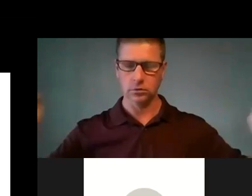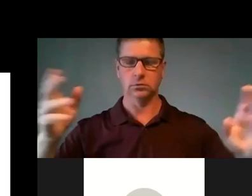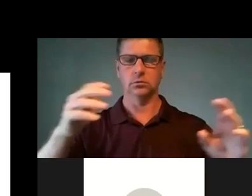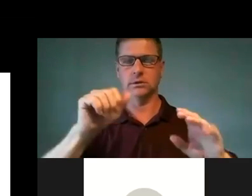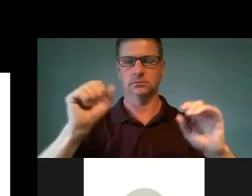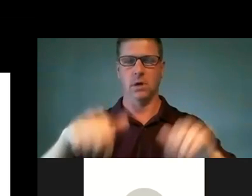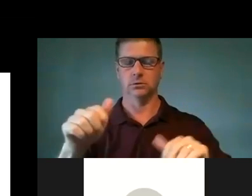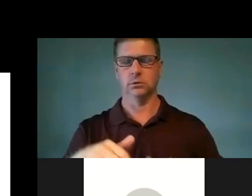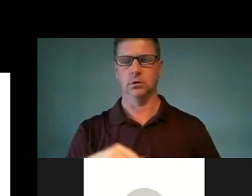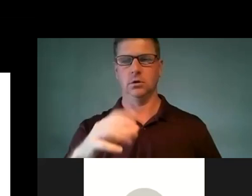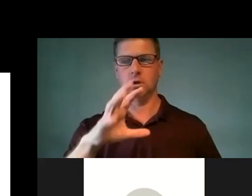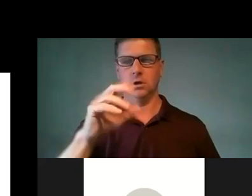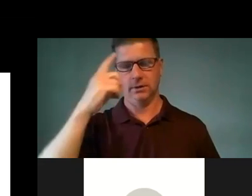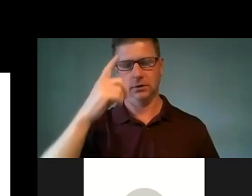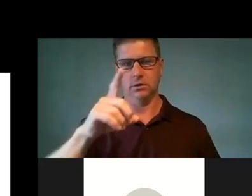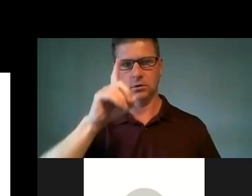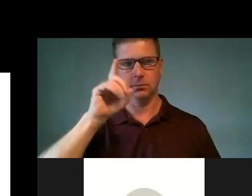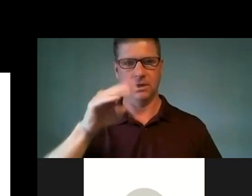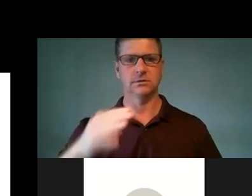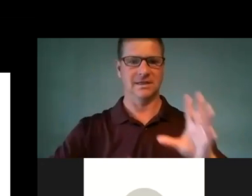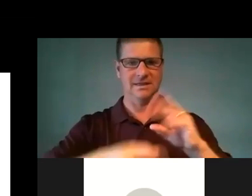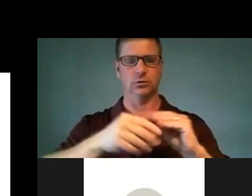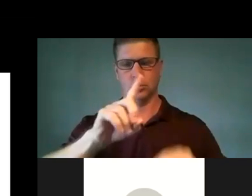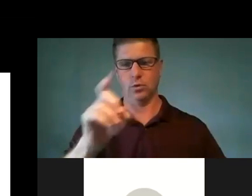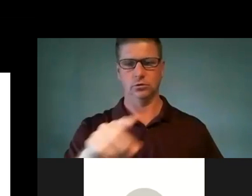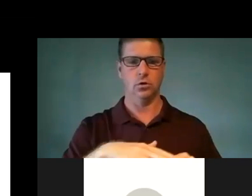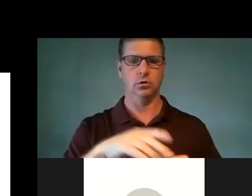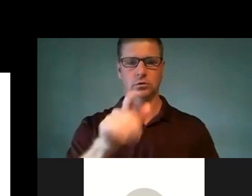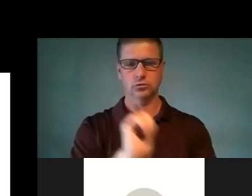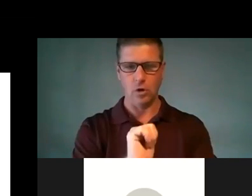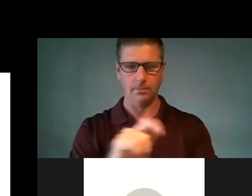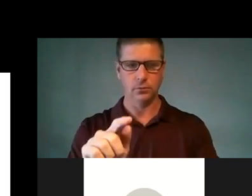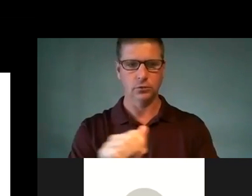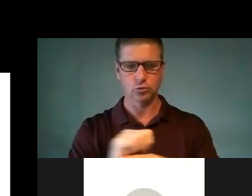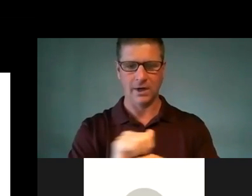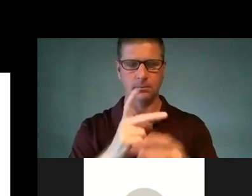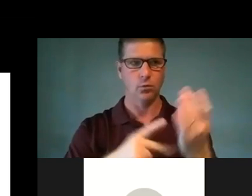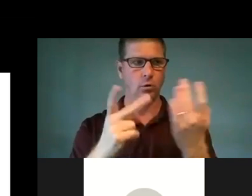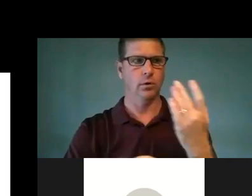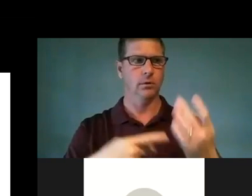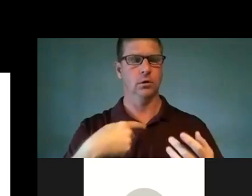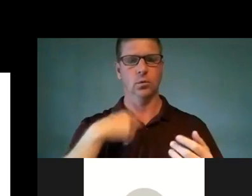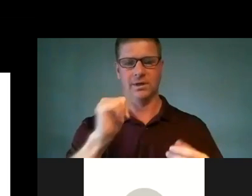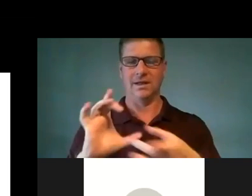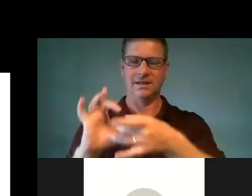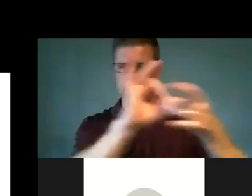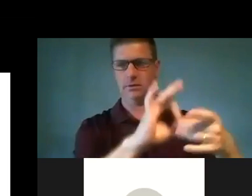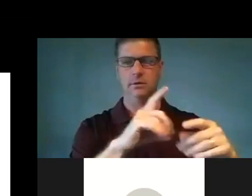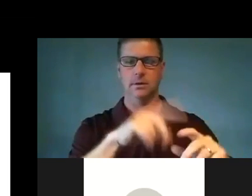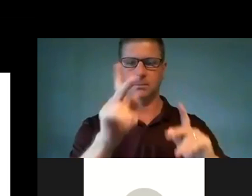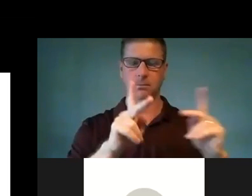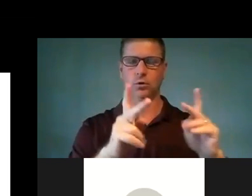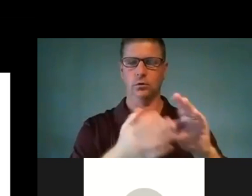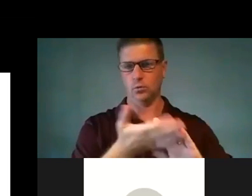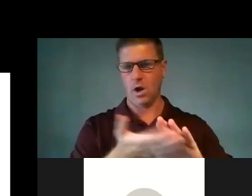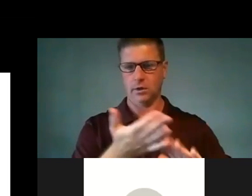And I think you should expect additional questions on this job training program, and perhaps we can help link you to the folks running like the Intro